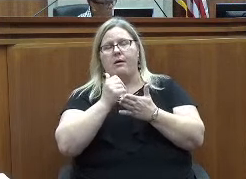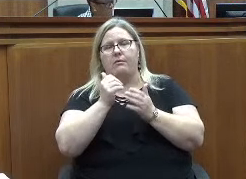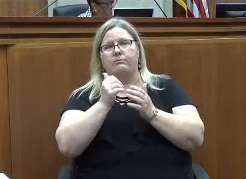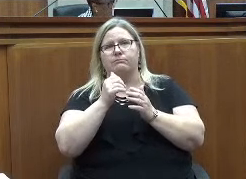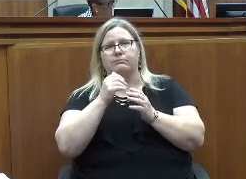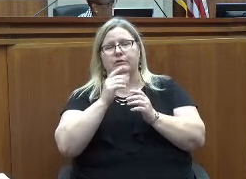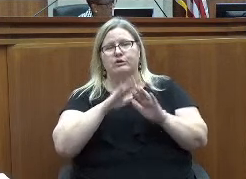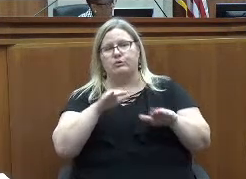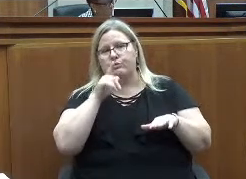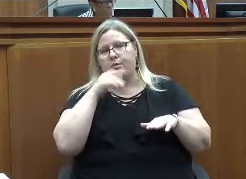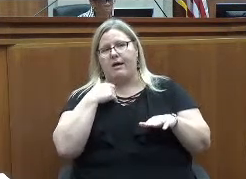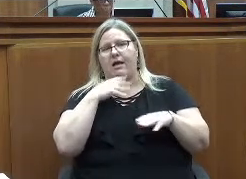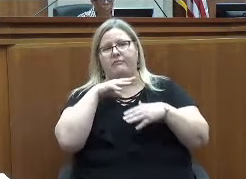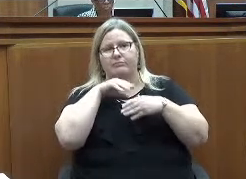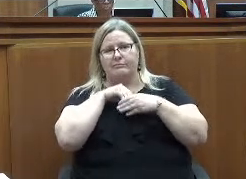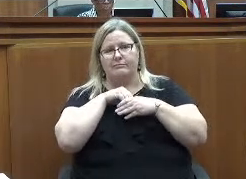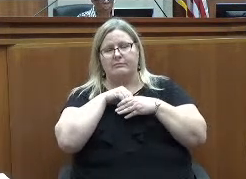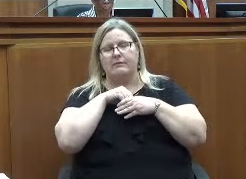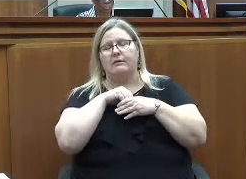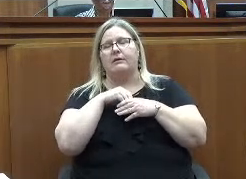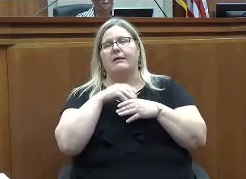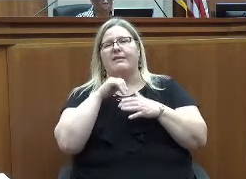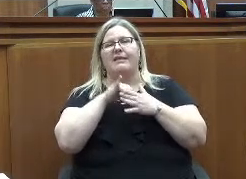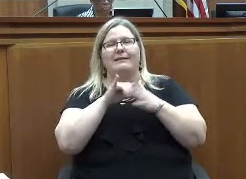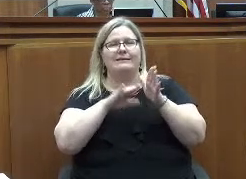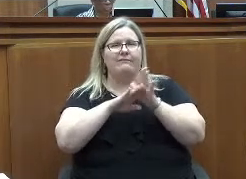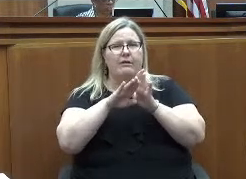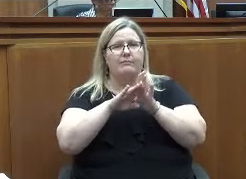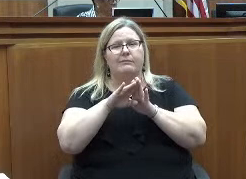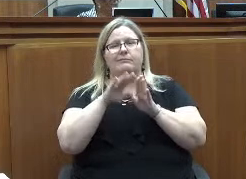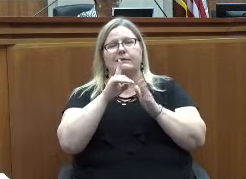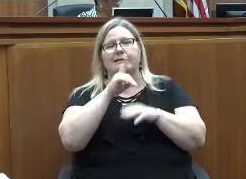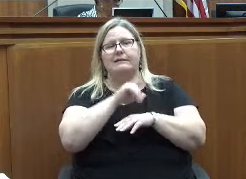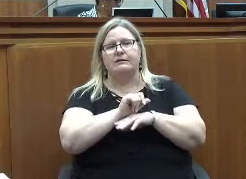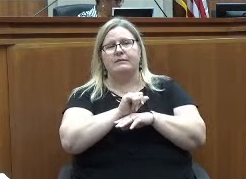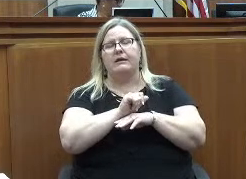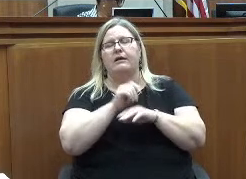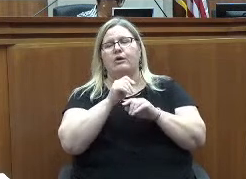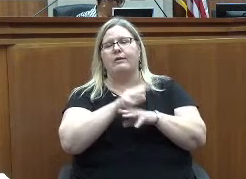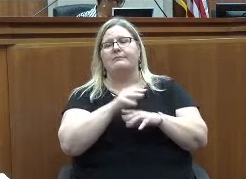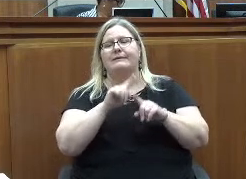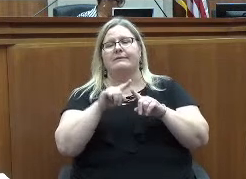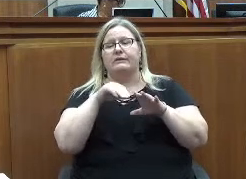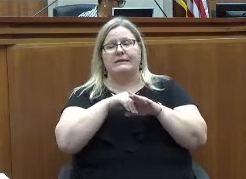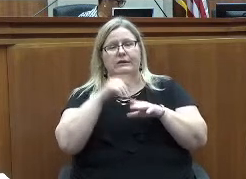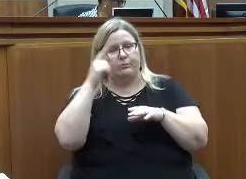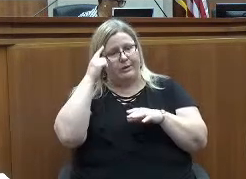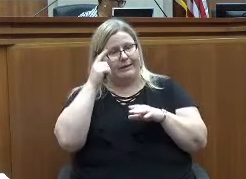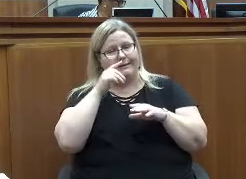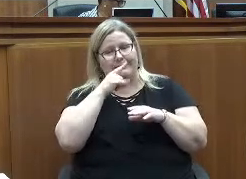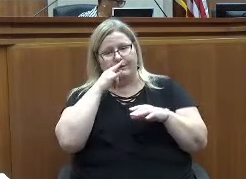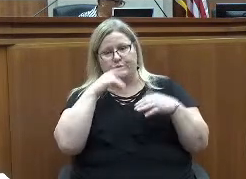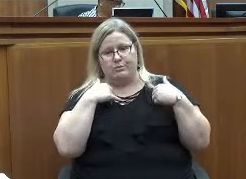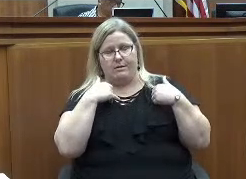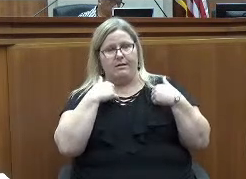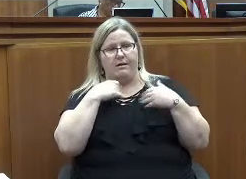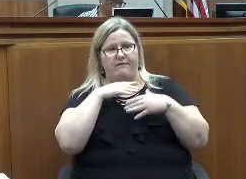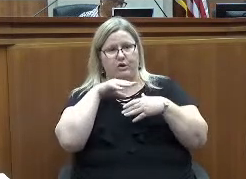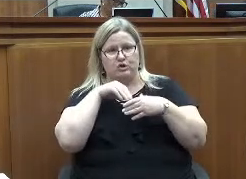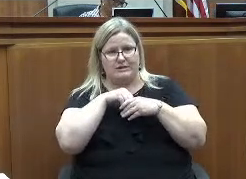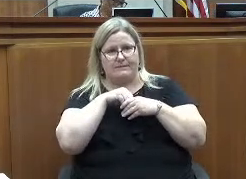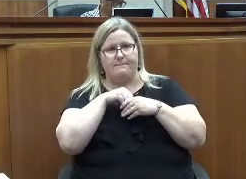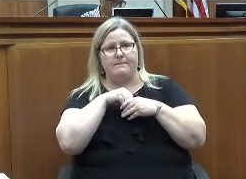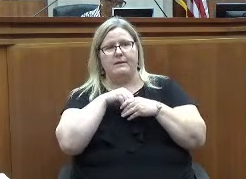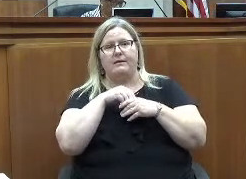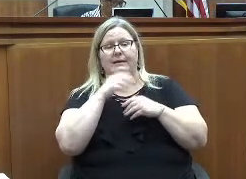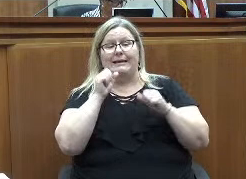spectrum. Autism is a developmental disability caused by differences in the brain. children with autism may behave,